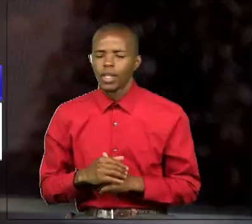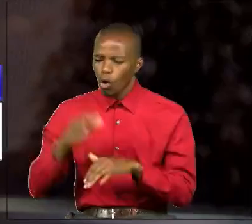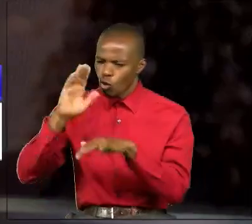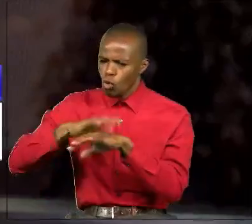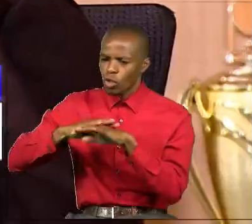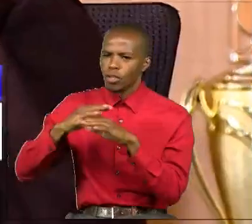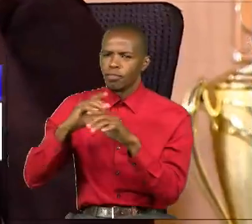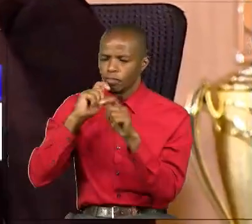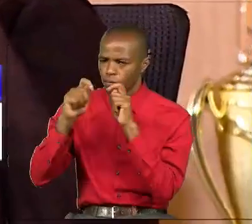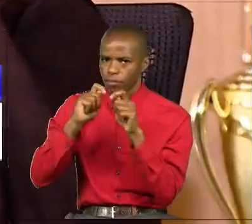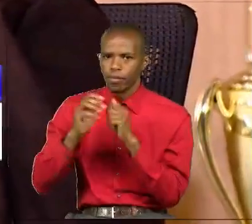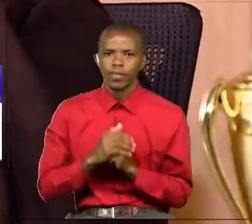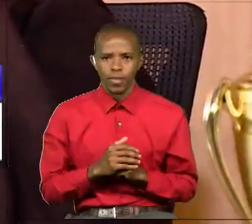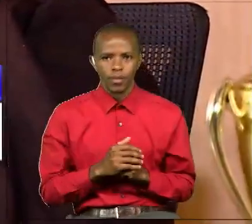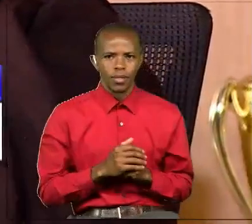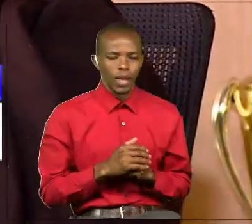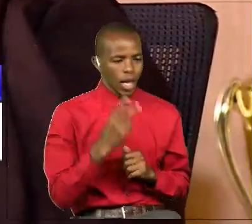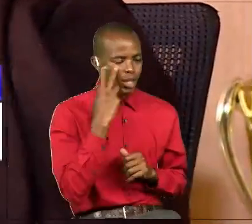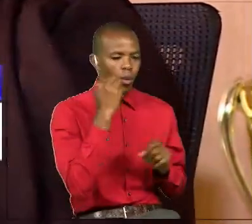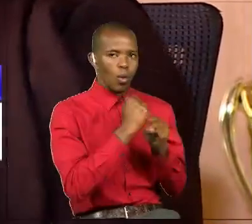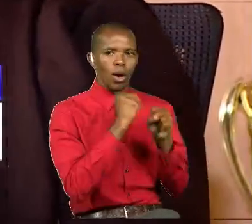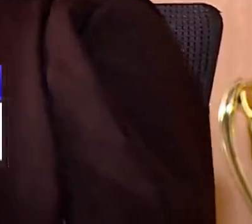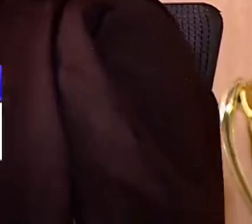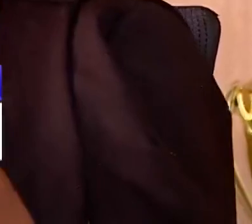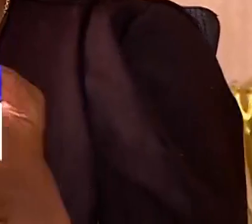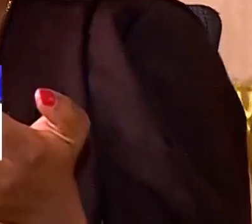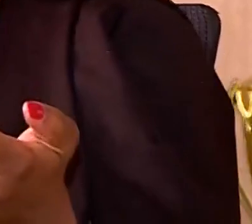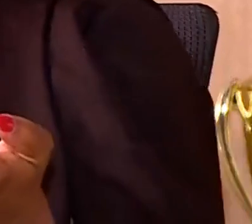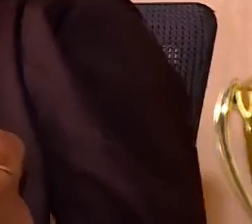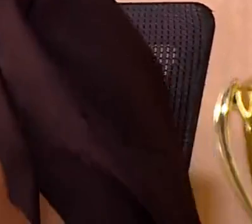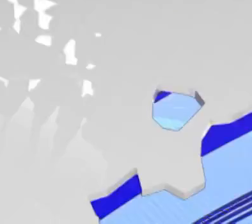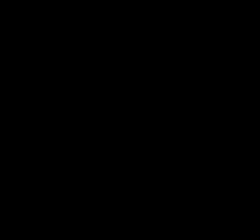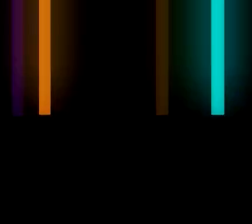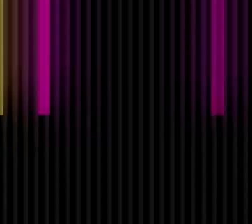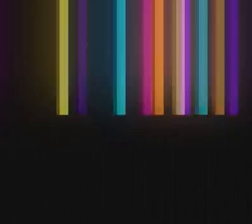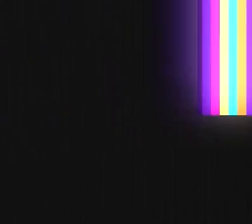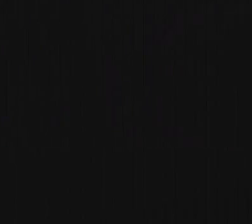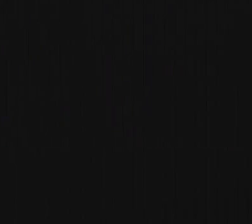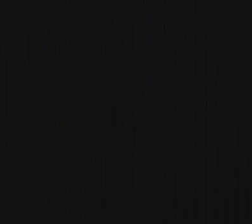conversation. See, winging it works. See, winging it works.